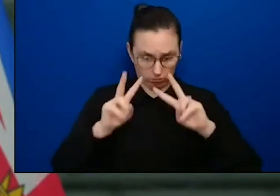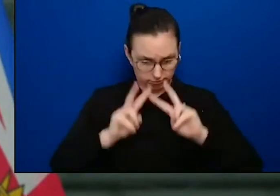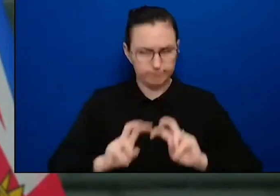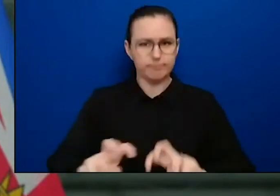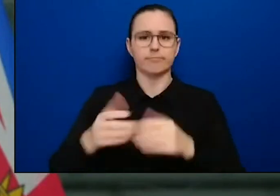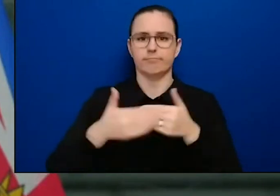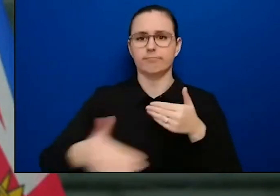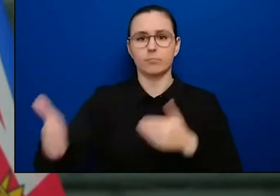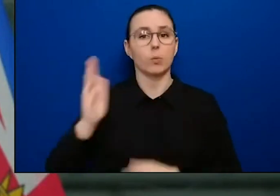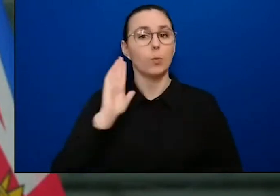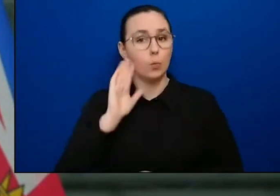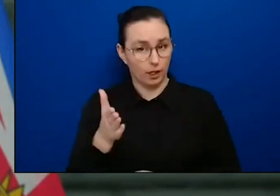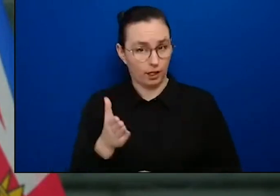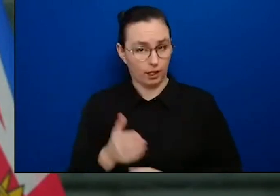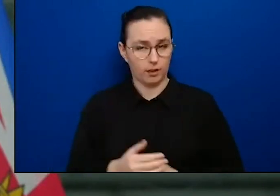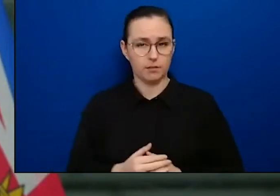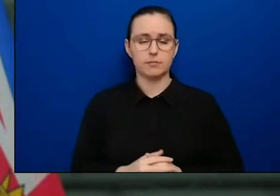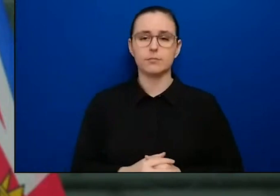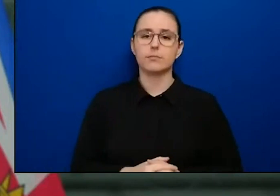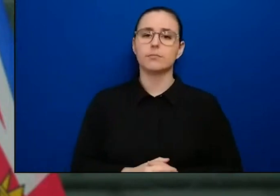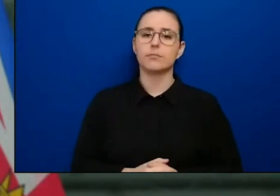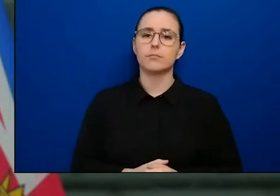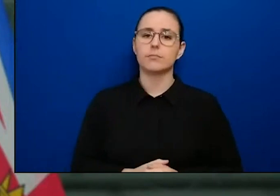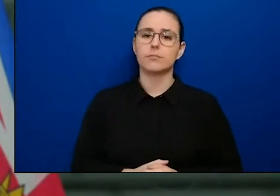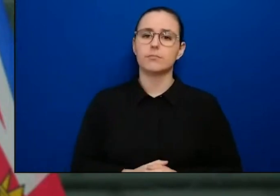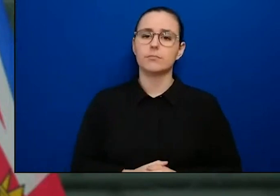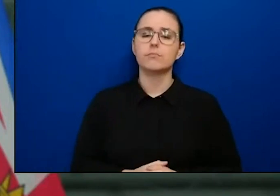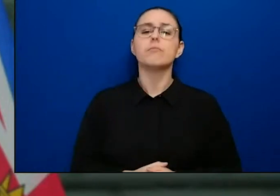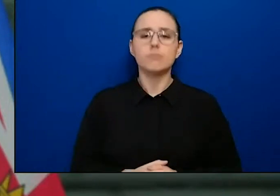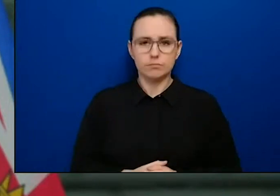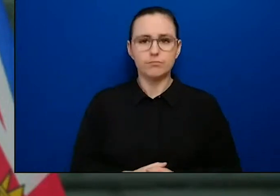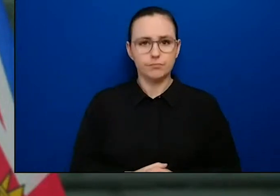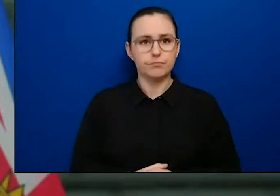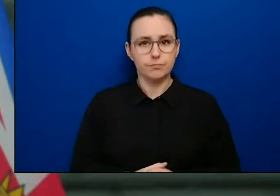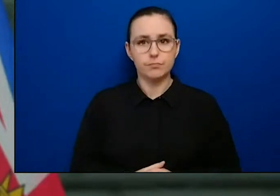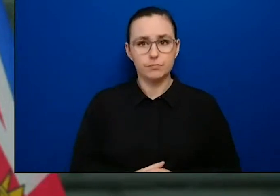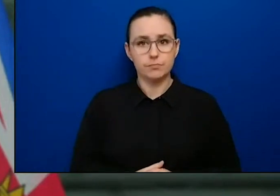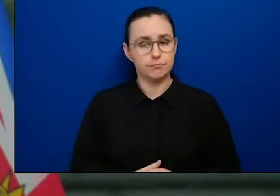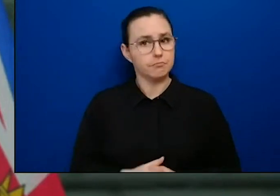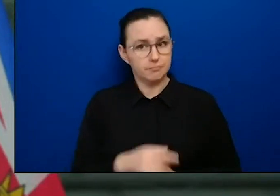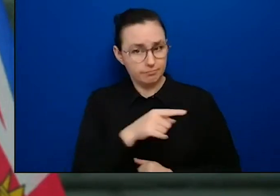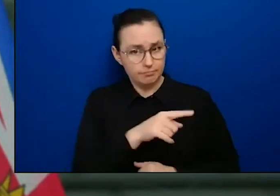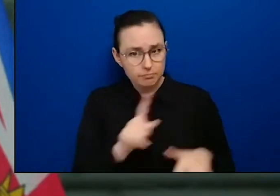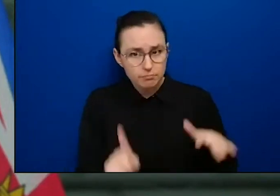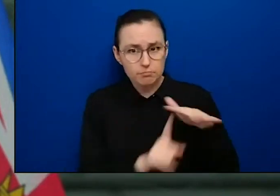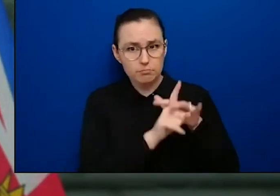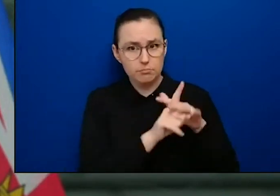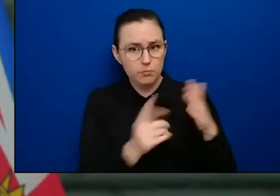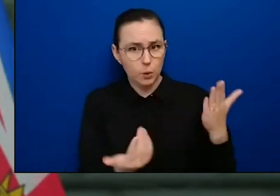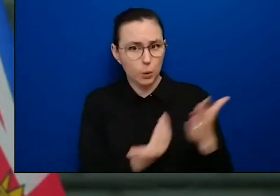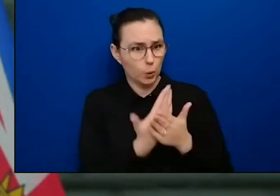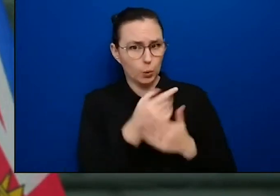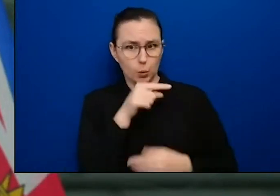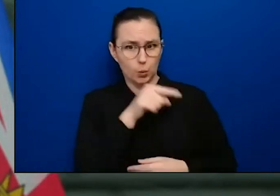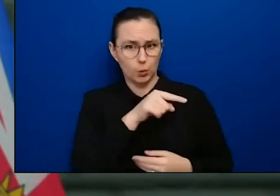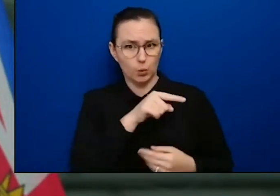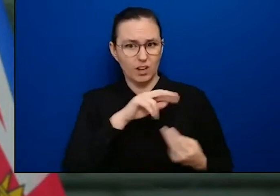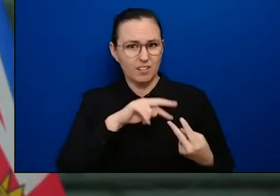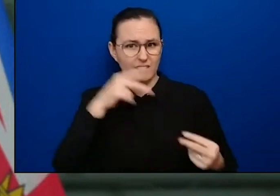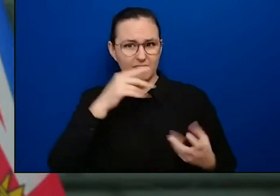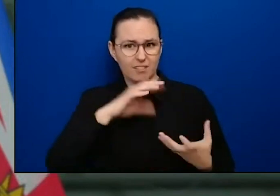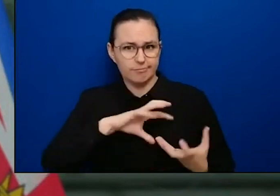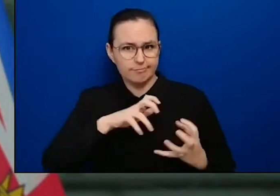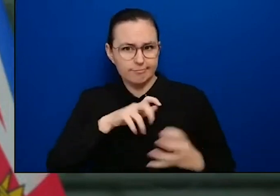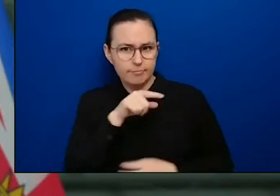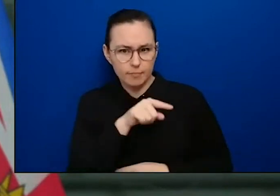as well that we did, especially when this new variant became known, we did look back at all of the whole